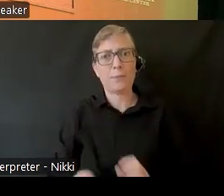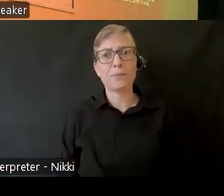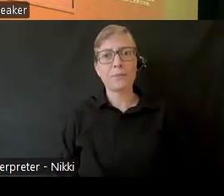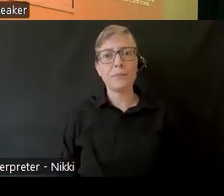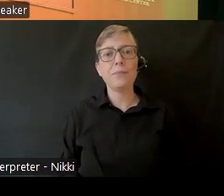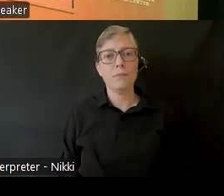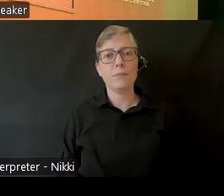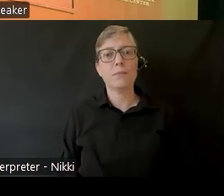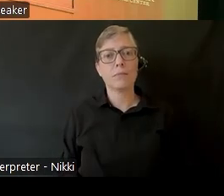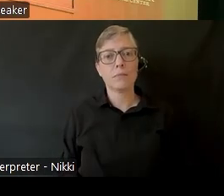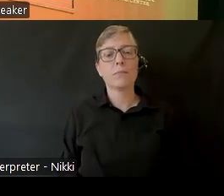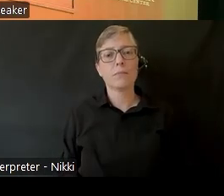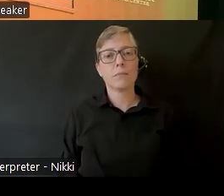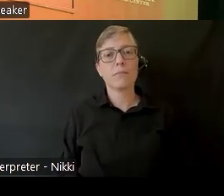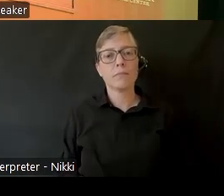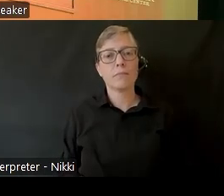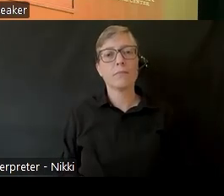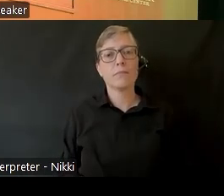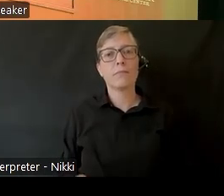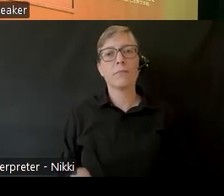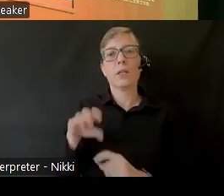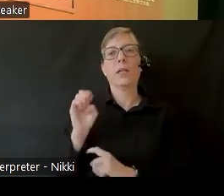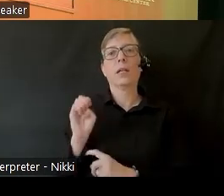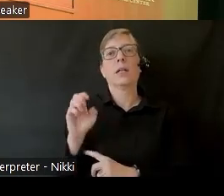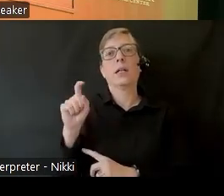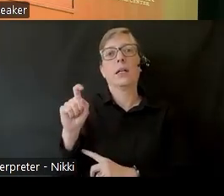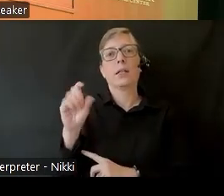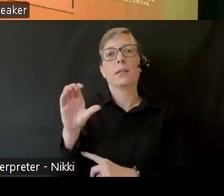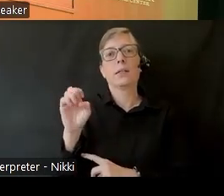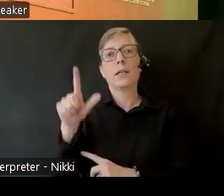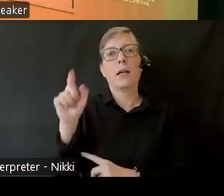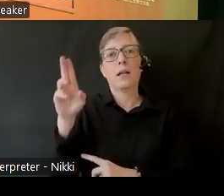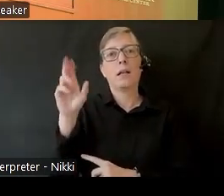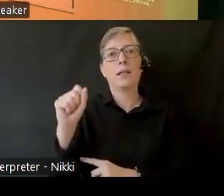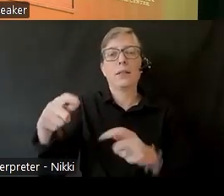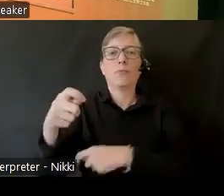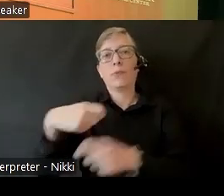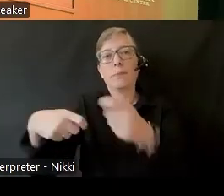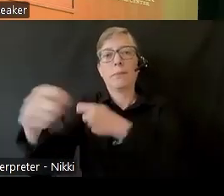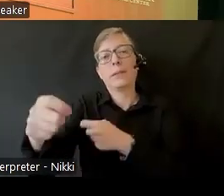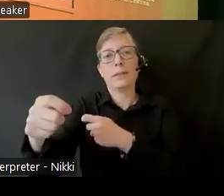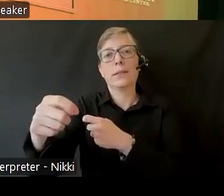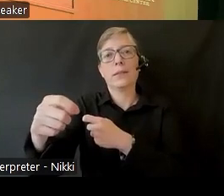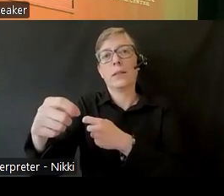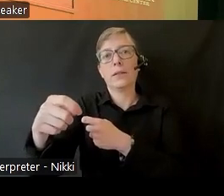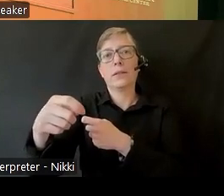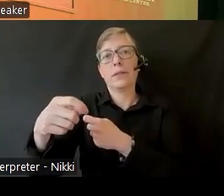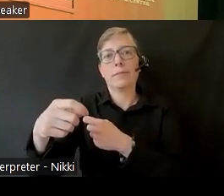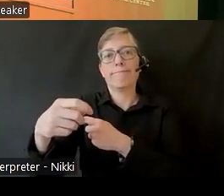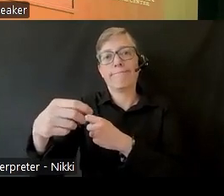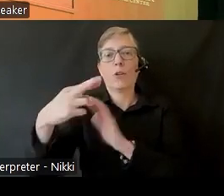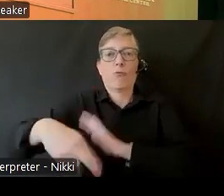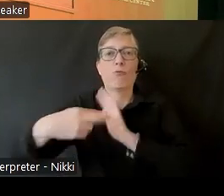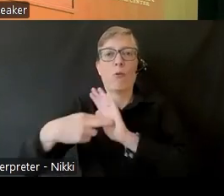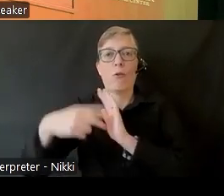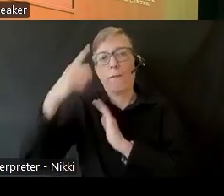of claim administration, right? So they establish the guidelines for how much to pay and things like that, but